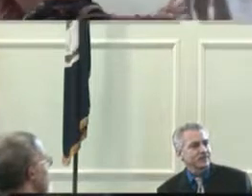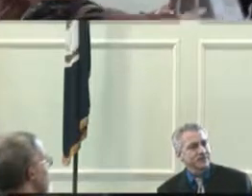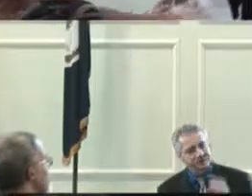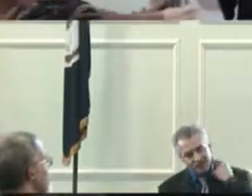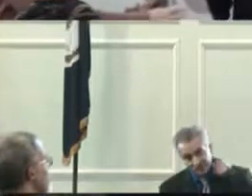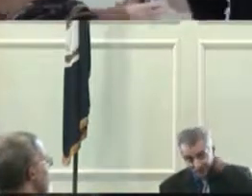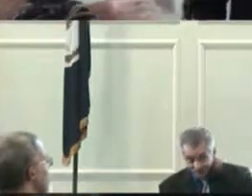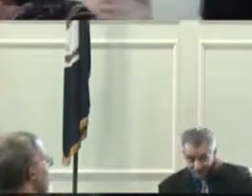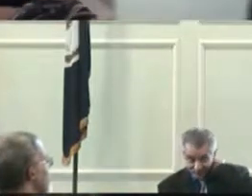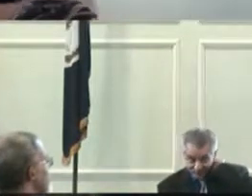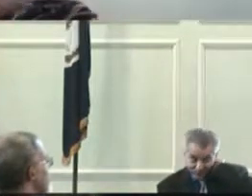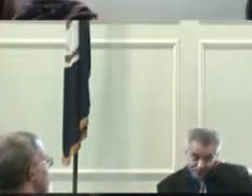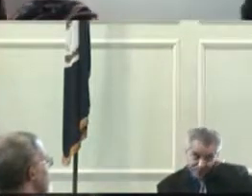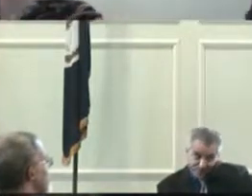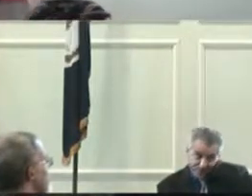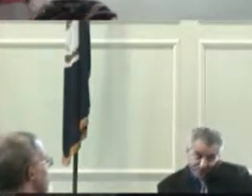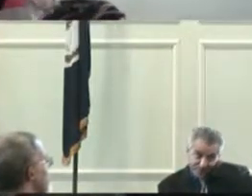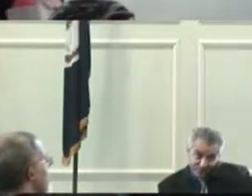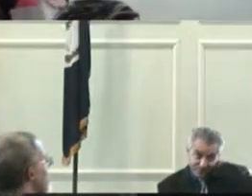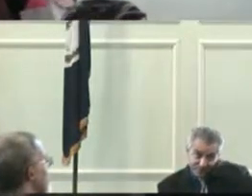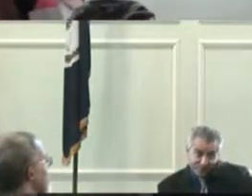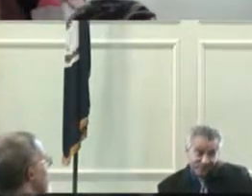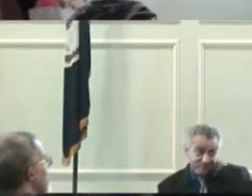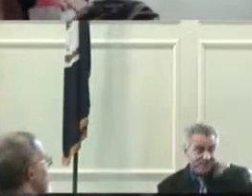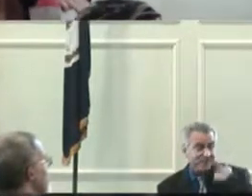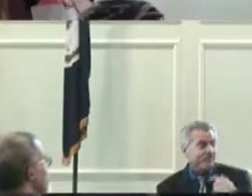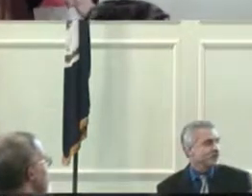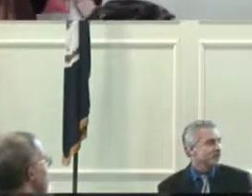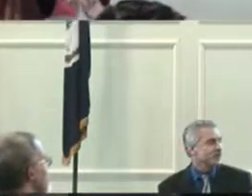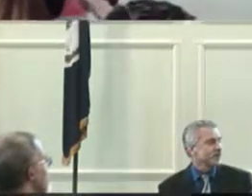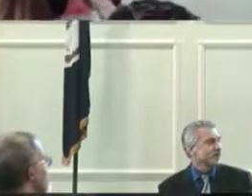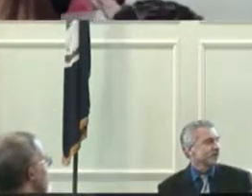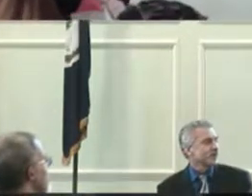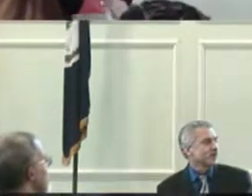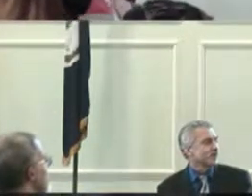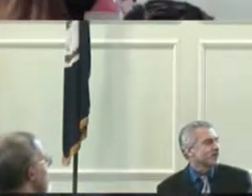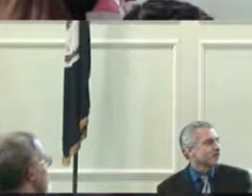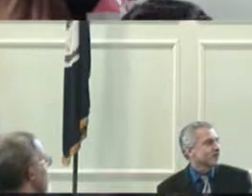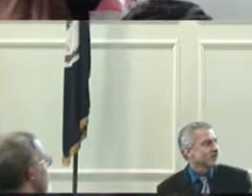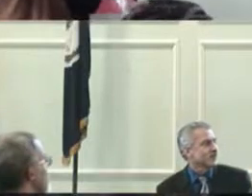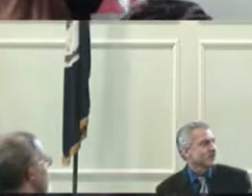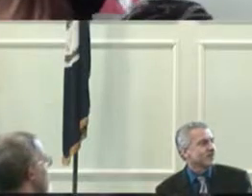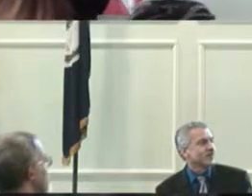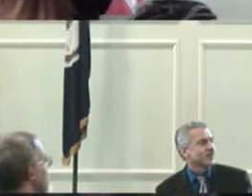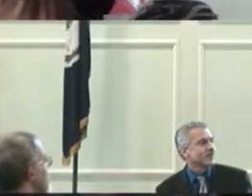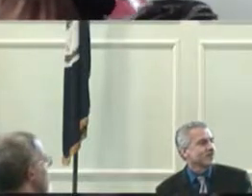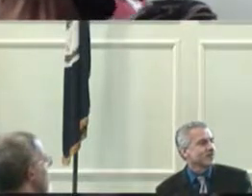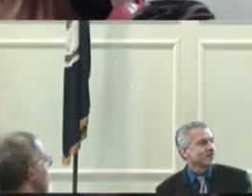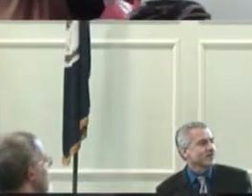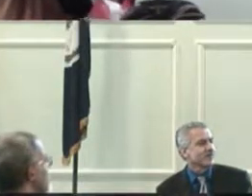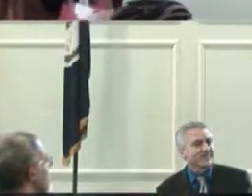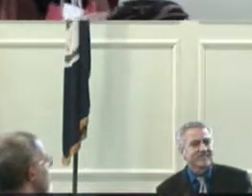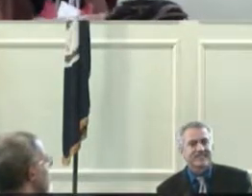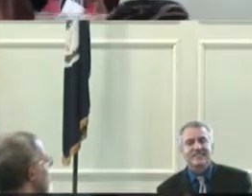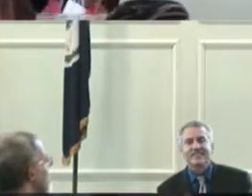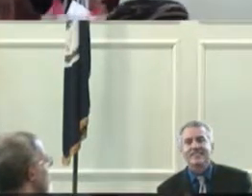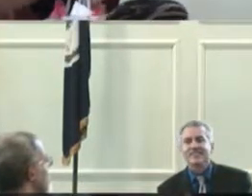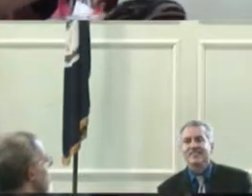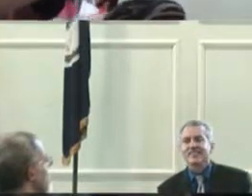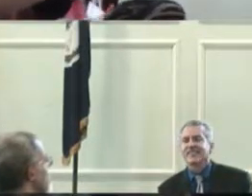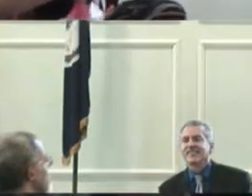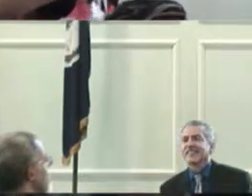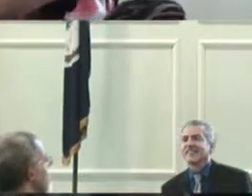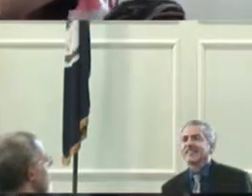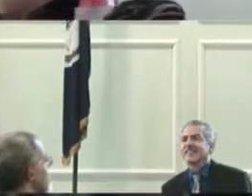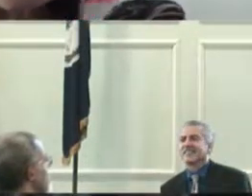This is Velna. Okay. And while she's coming, we have Janet Armstrong.